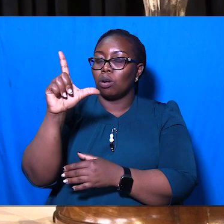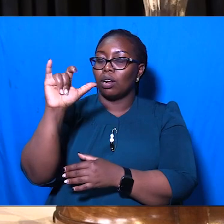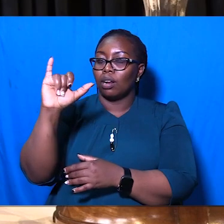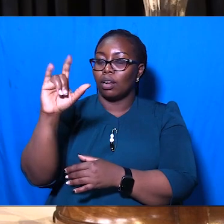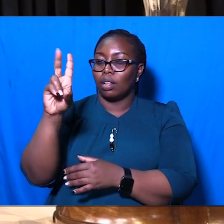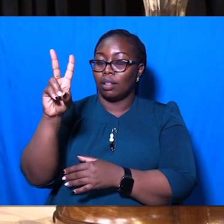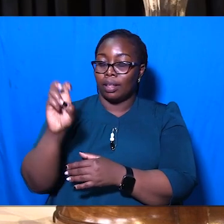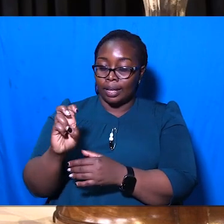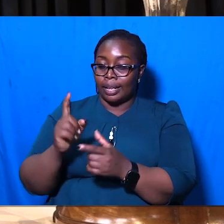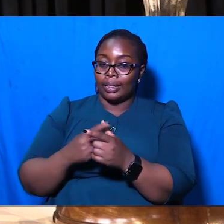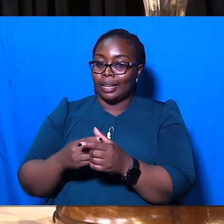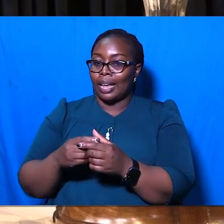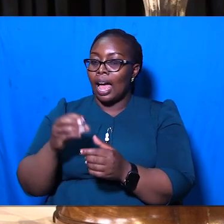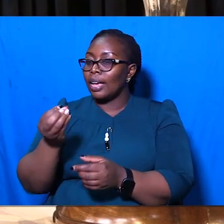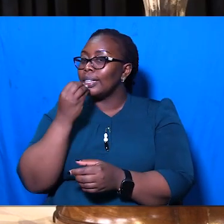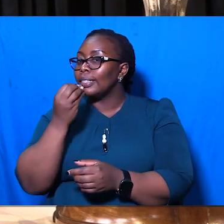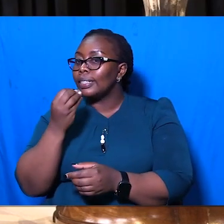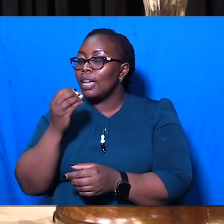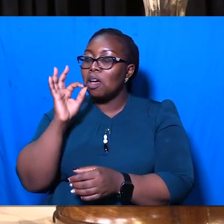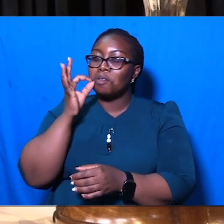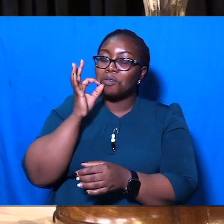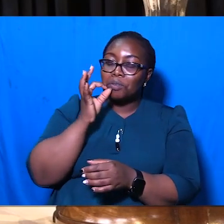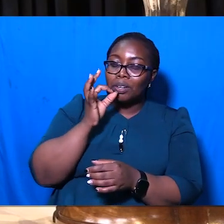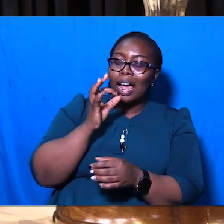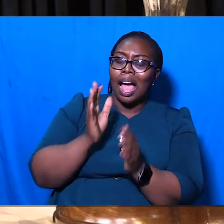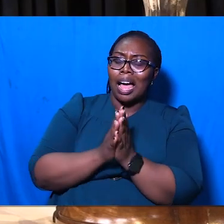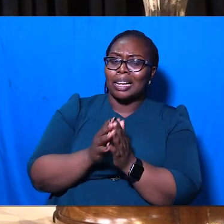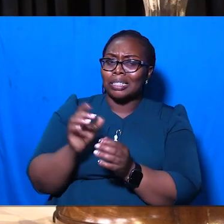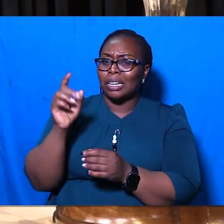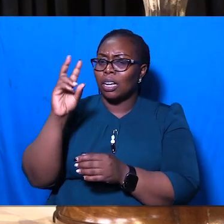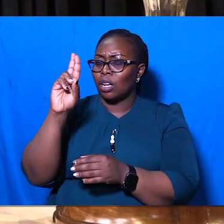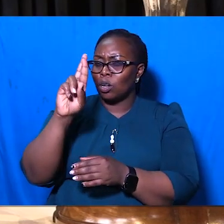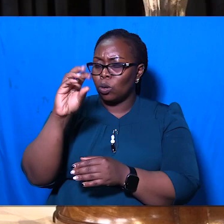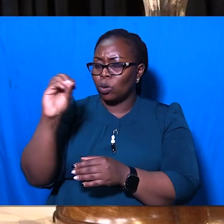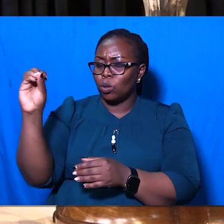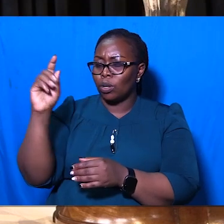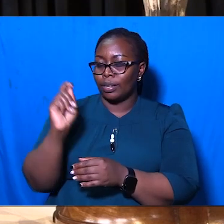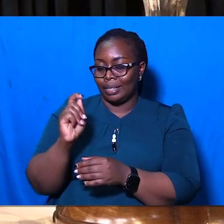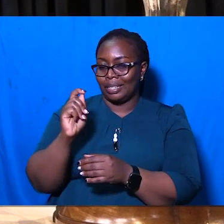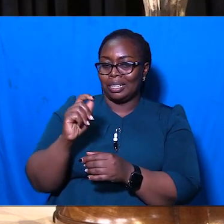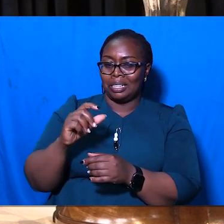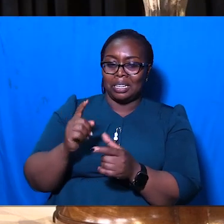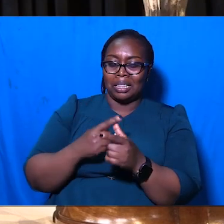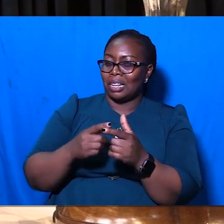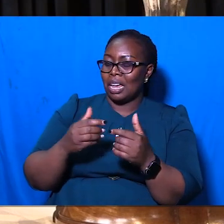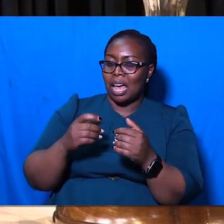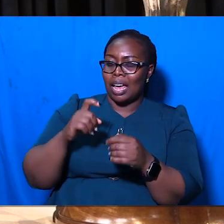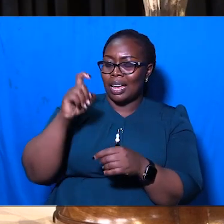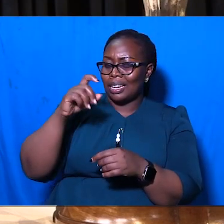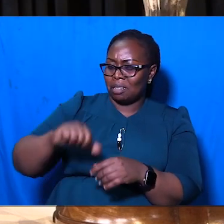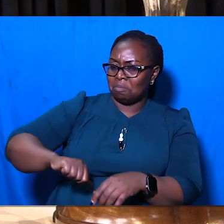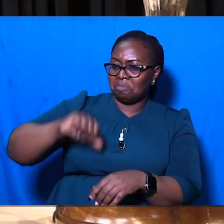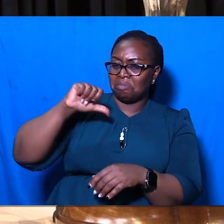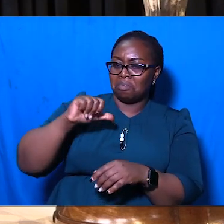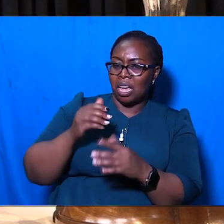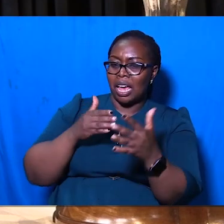partaker of the root, and fatness of the olive tree, do not boast against the branches. But if